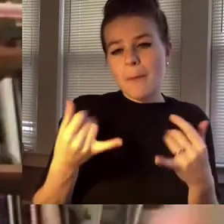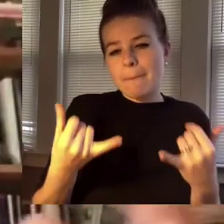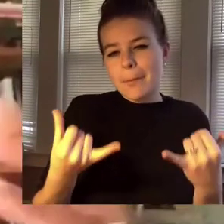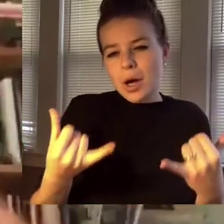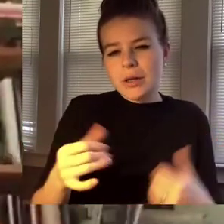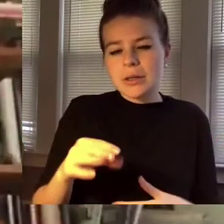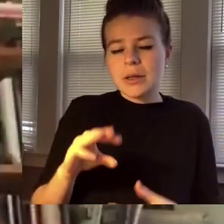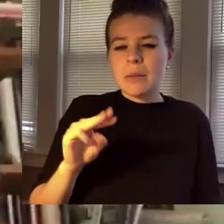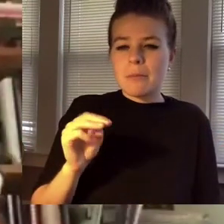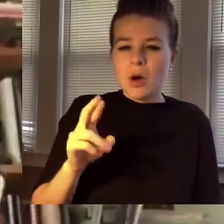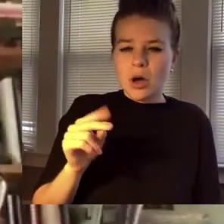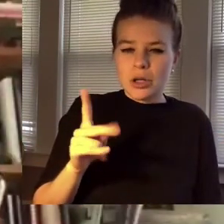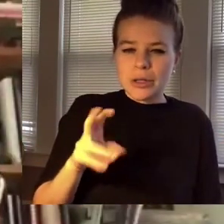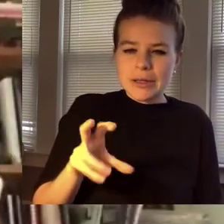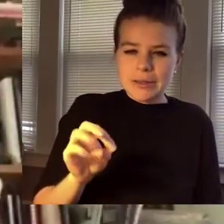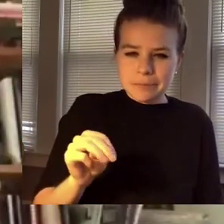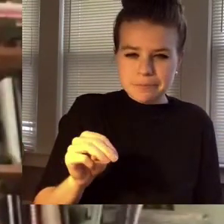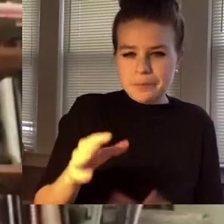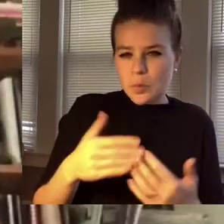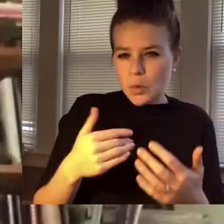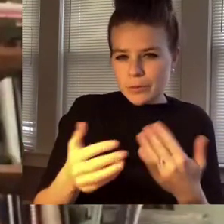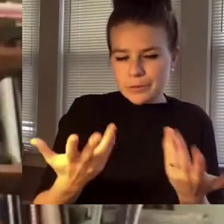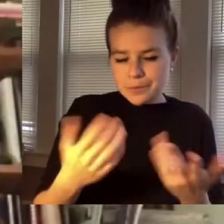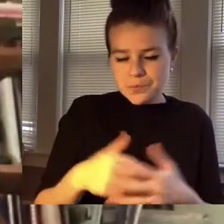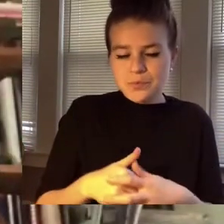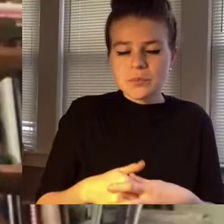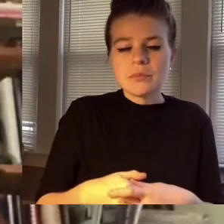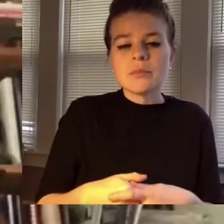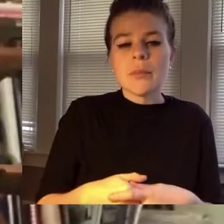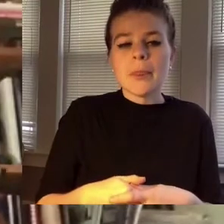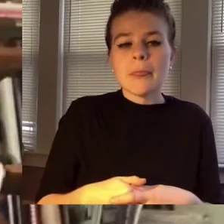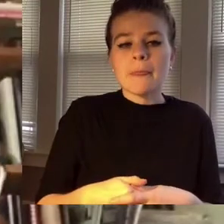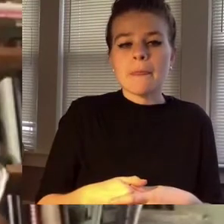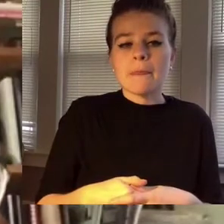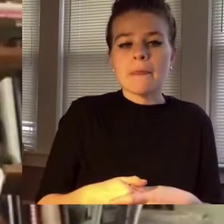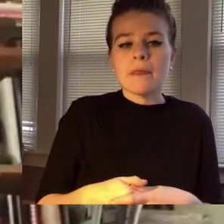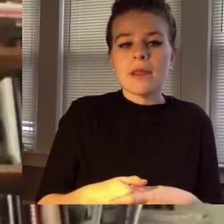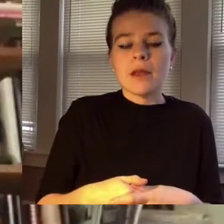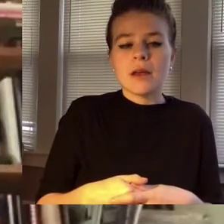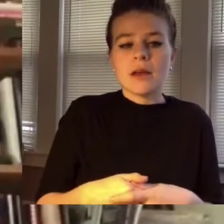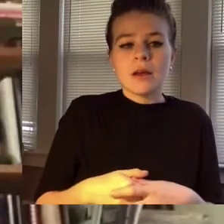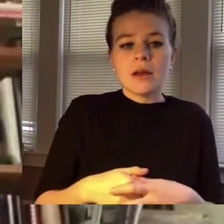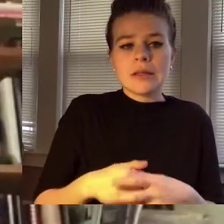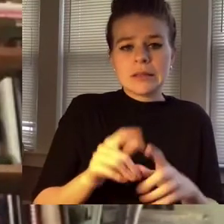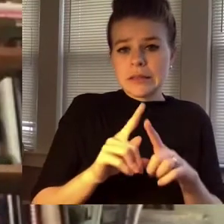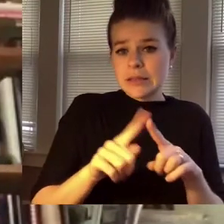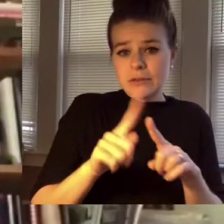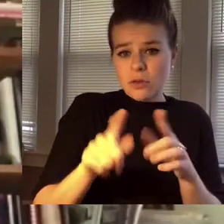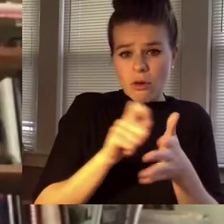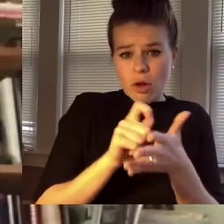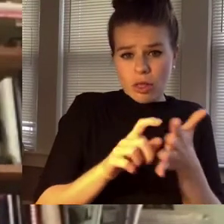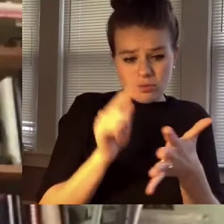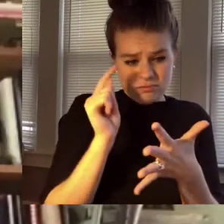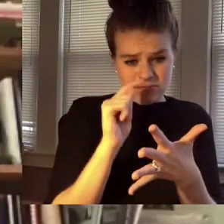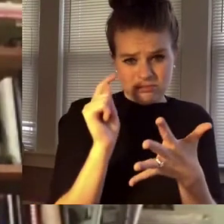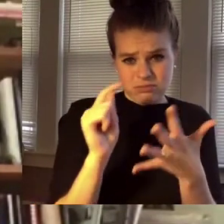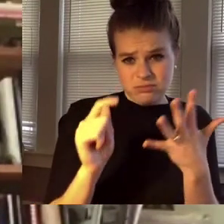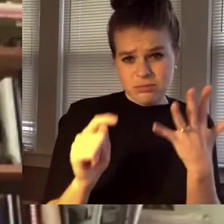Joyces, the Virginia Woolfs, and so on. Eliot's, Jean Toomer's, all of these writers have